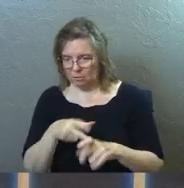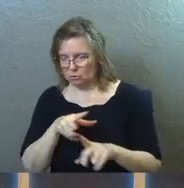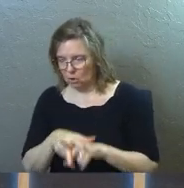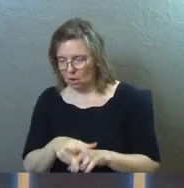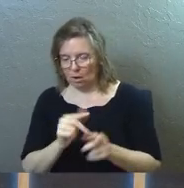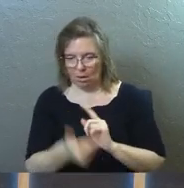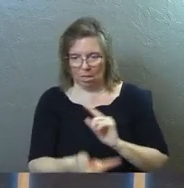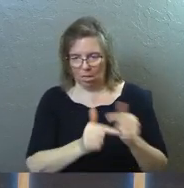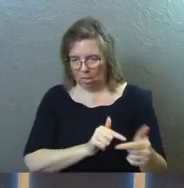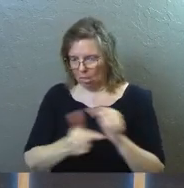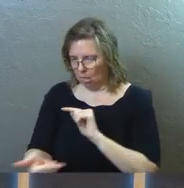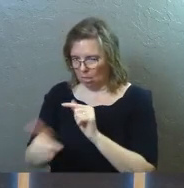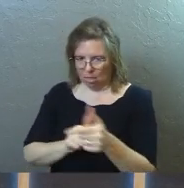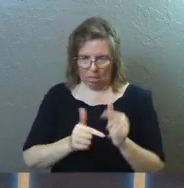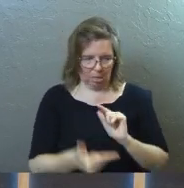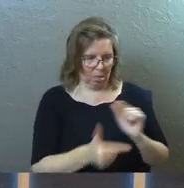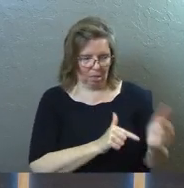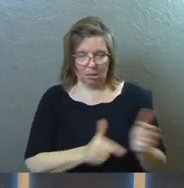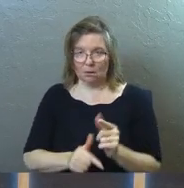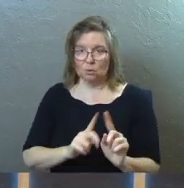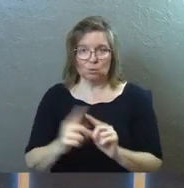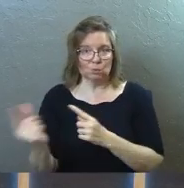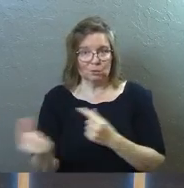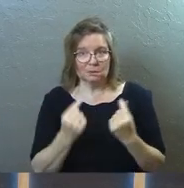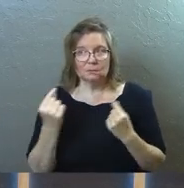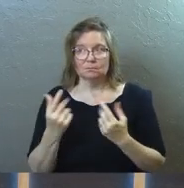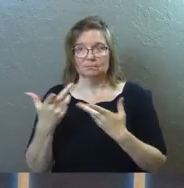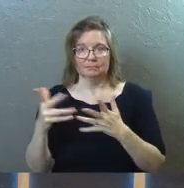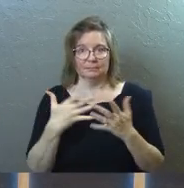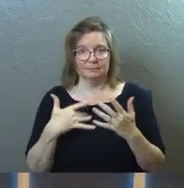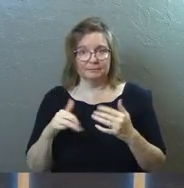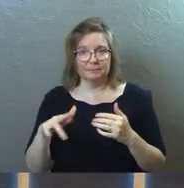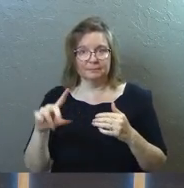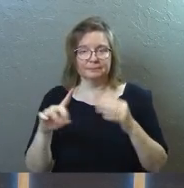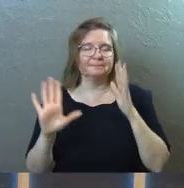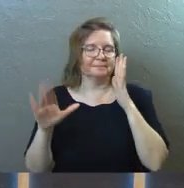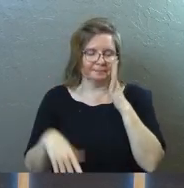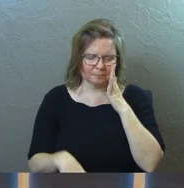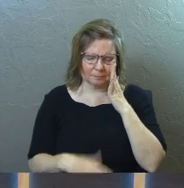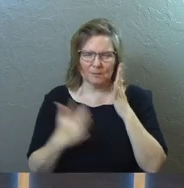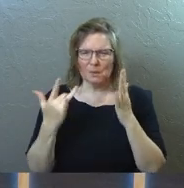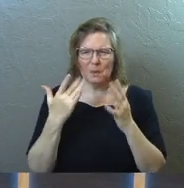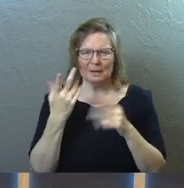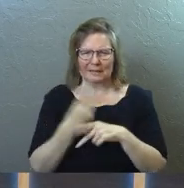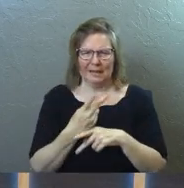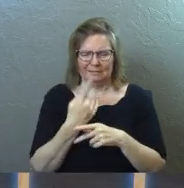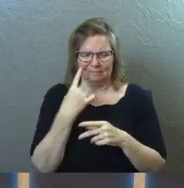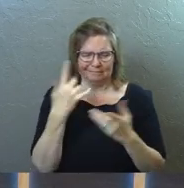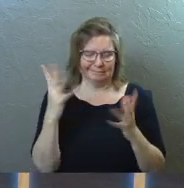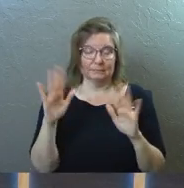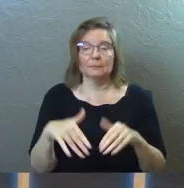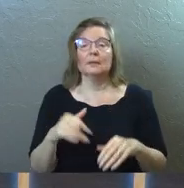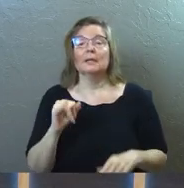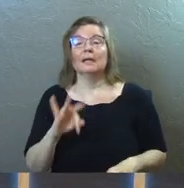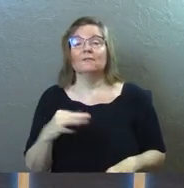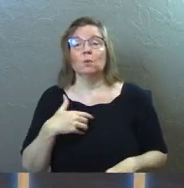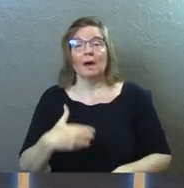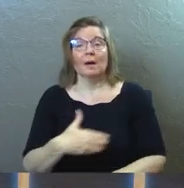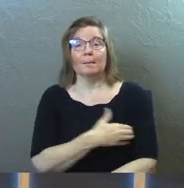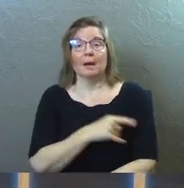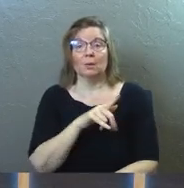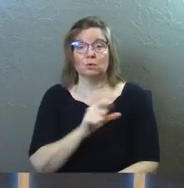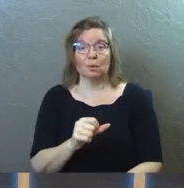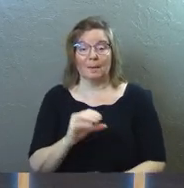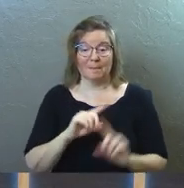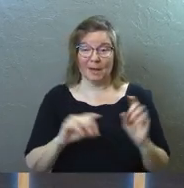work and then bring them into the chargers and try to get these ones charged up so I can finish up the yard. Anyway, why do you care about any of this? Because if you've got power tools